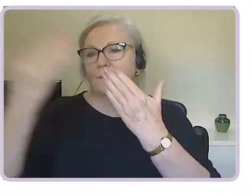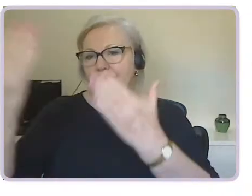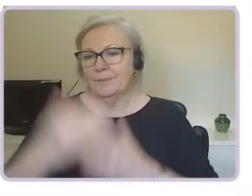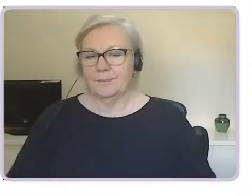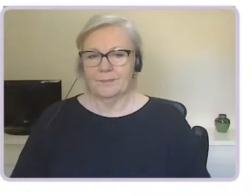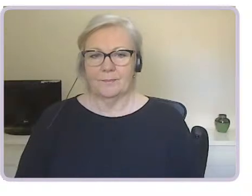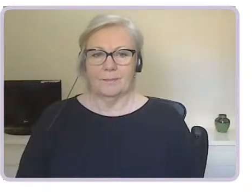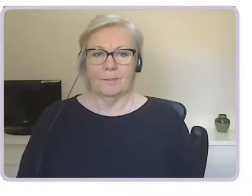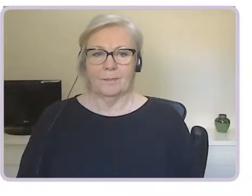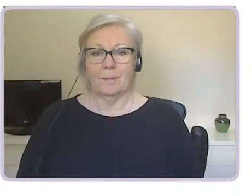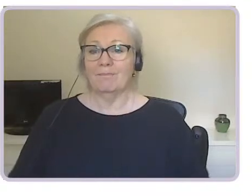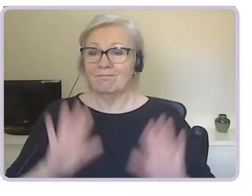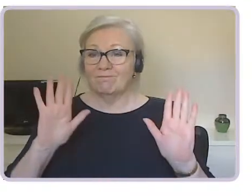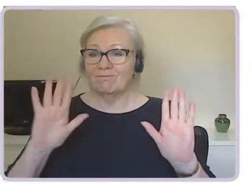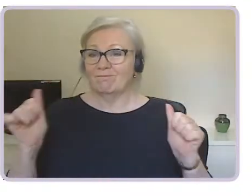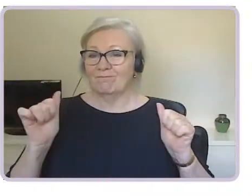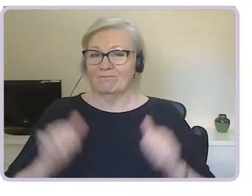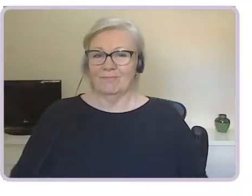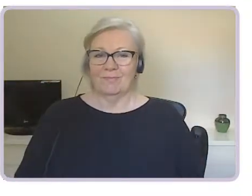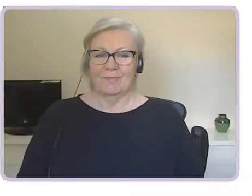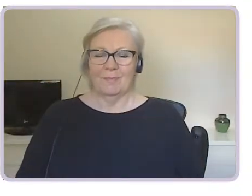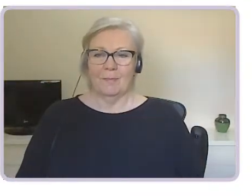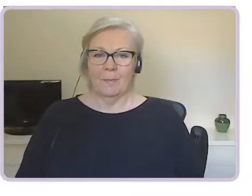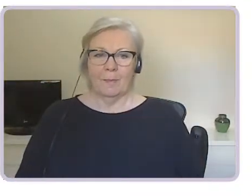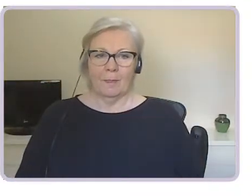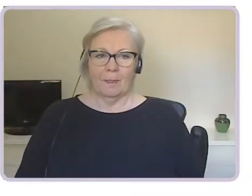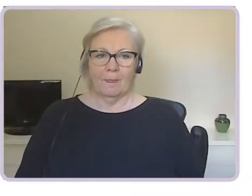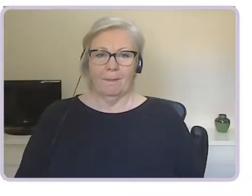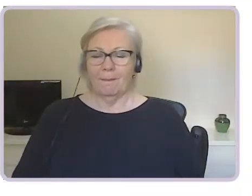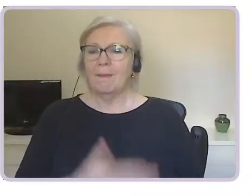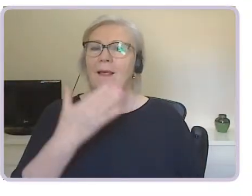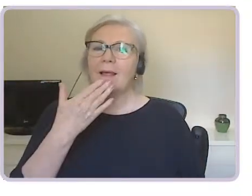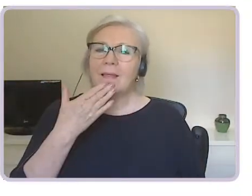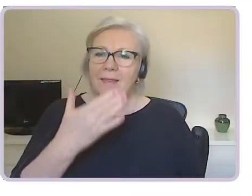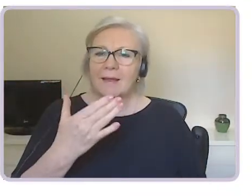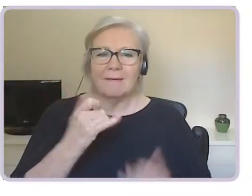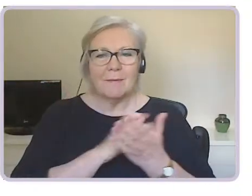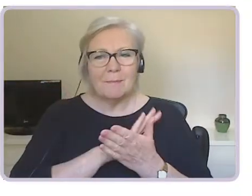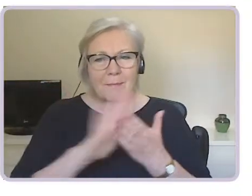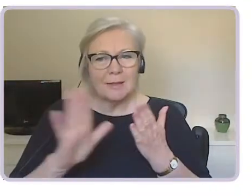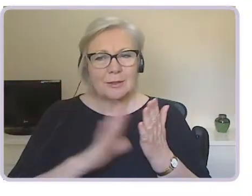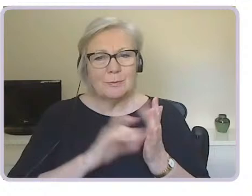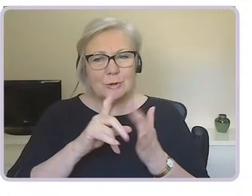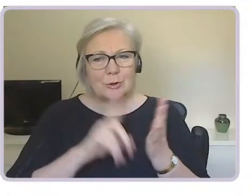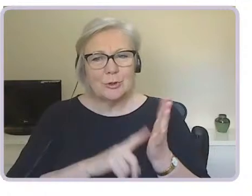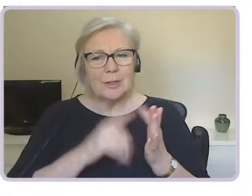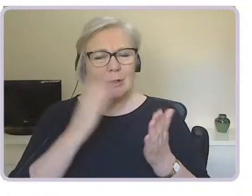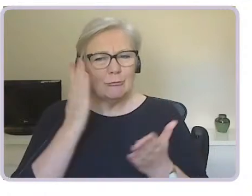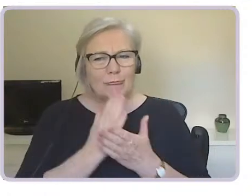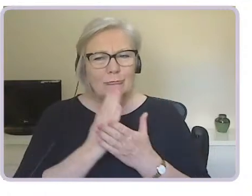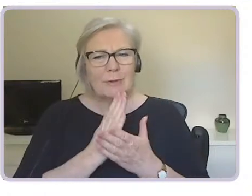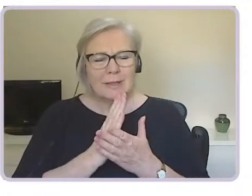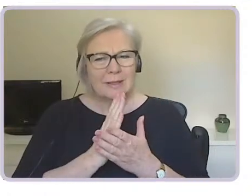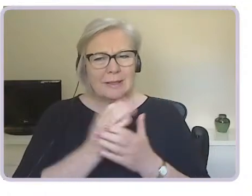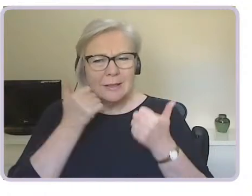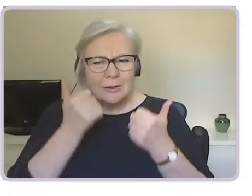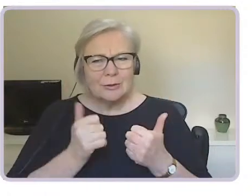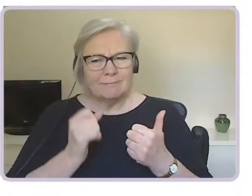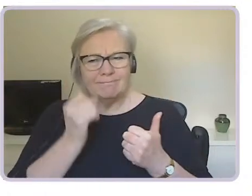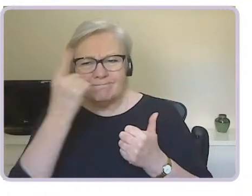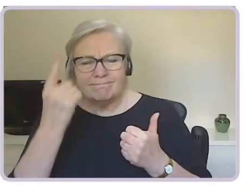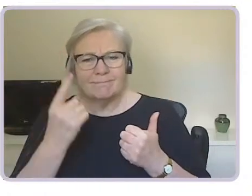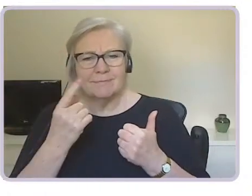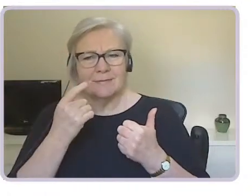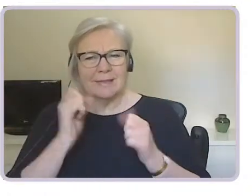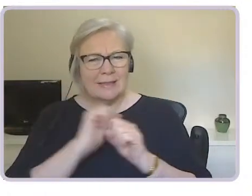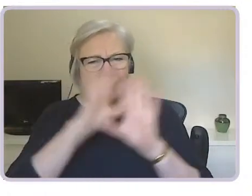I'll leave it there. Thank you very much, Michelle. That was really, really insightful, and it's very clear that this project has